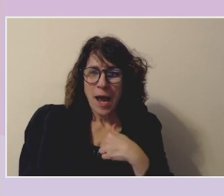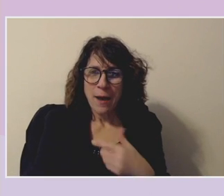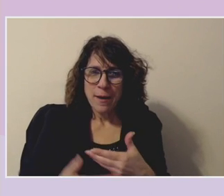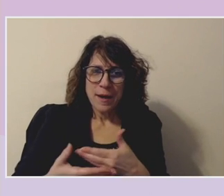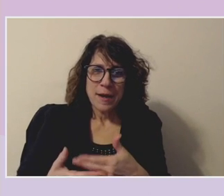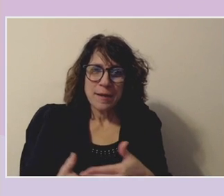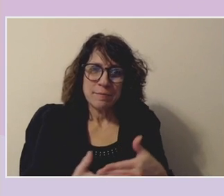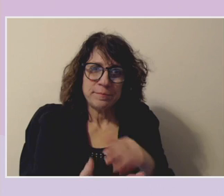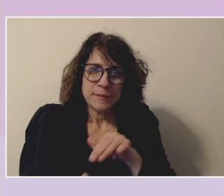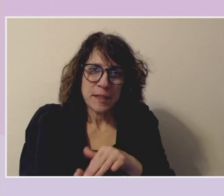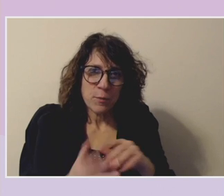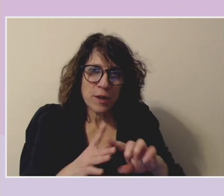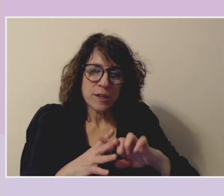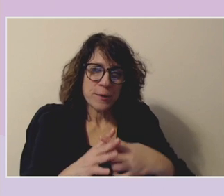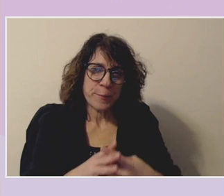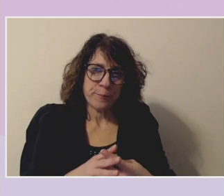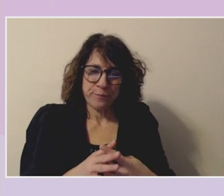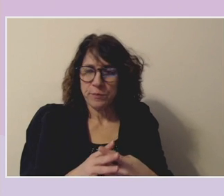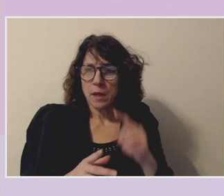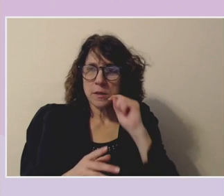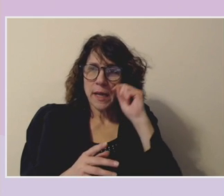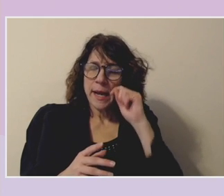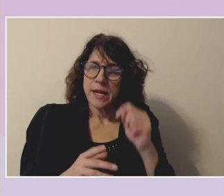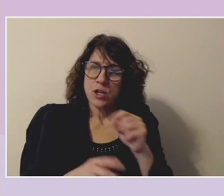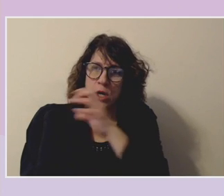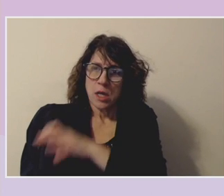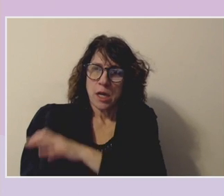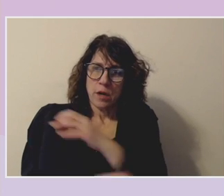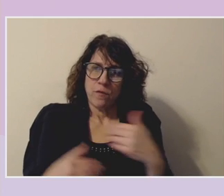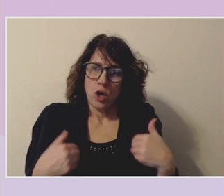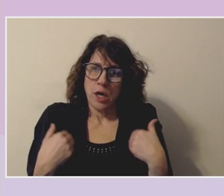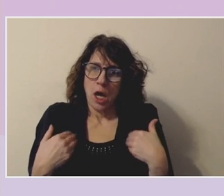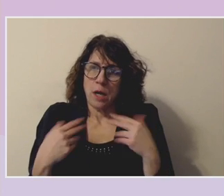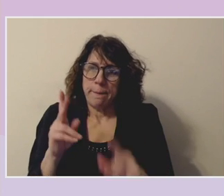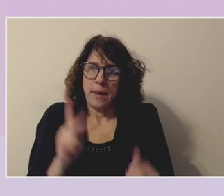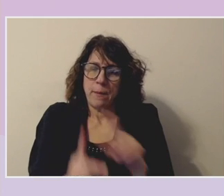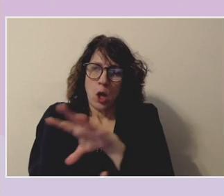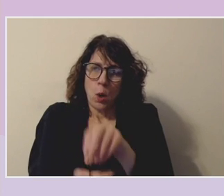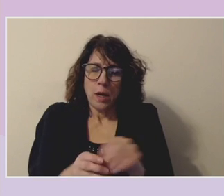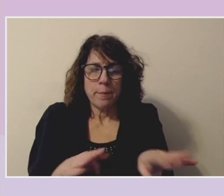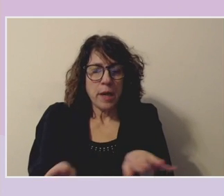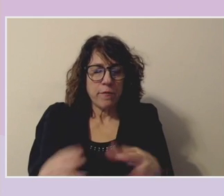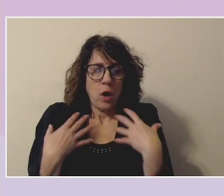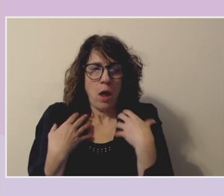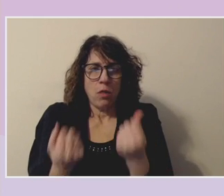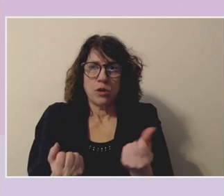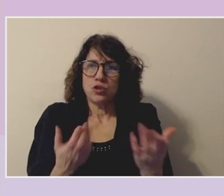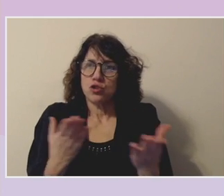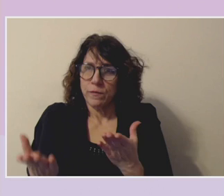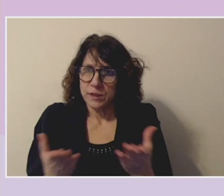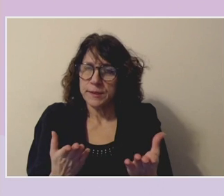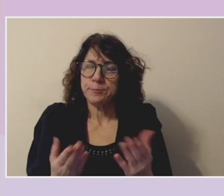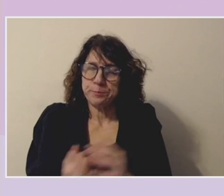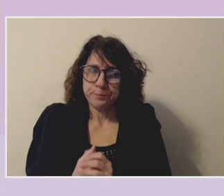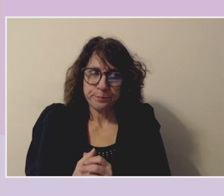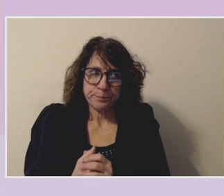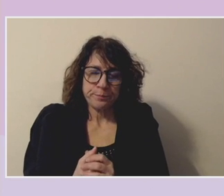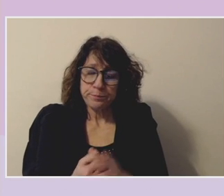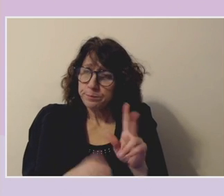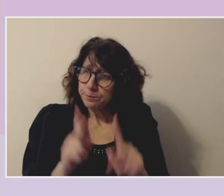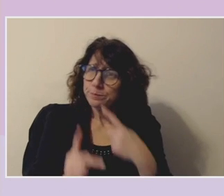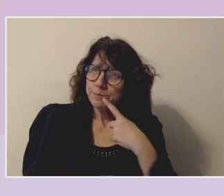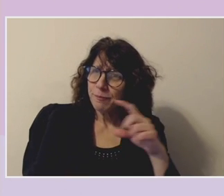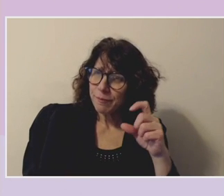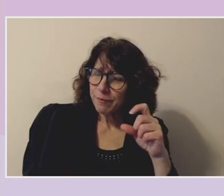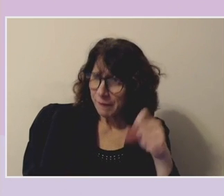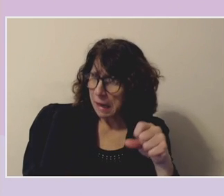actually started an adolescent clinic for young people and included behavioral health services. And so when people say, yes, it can be